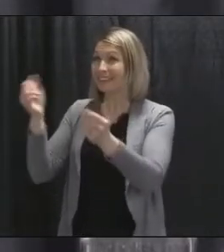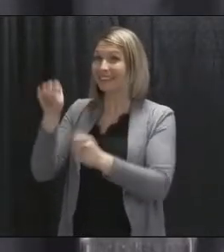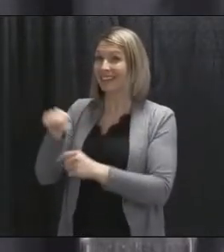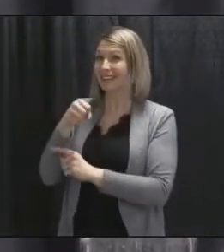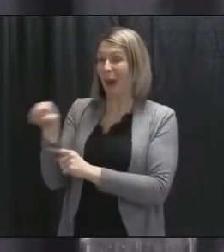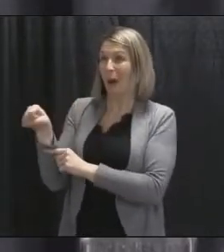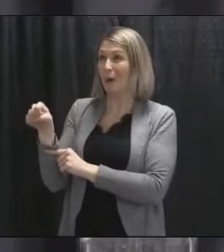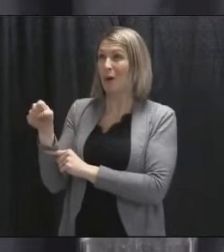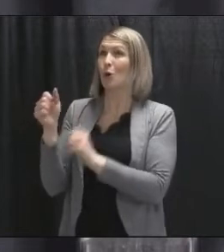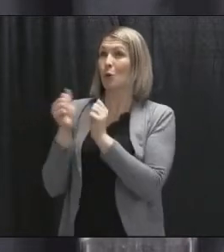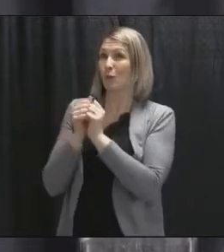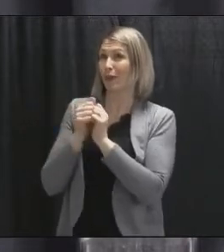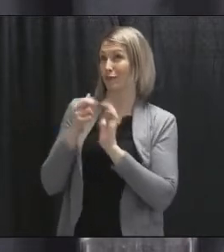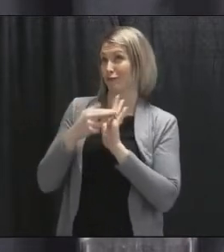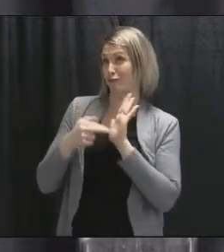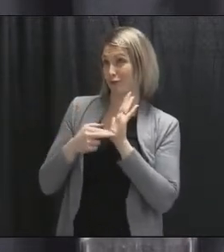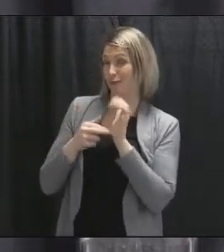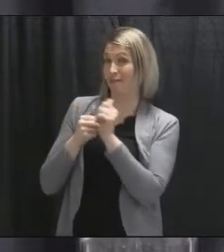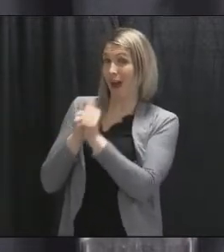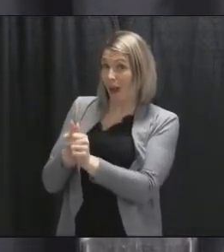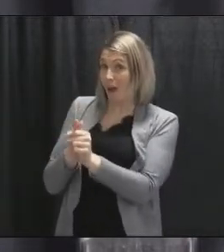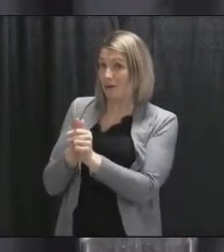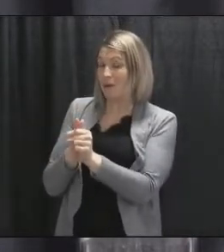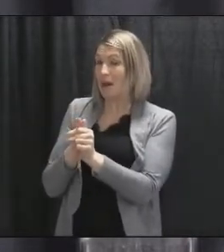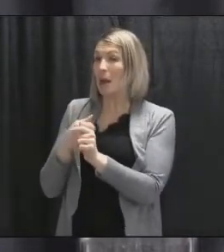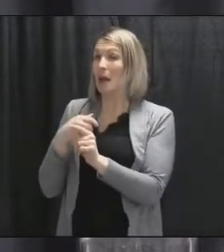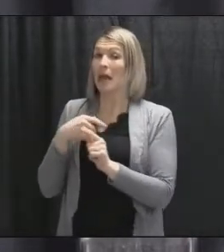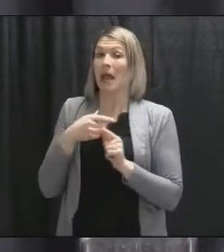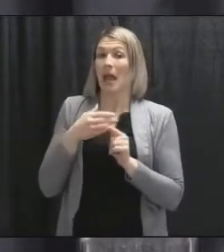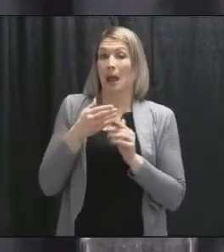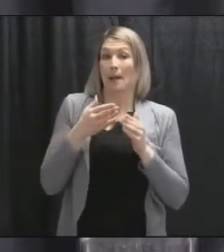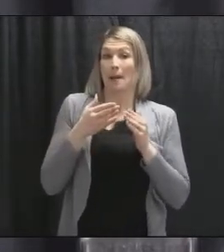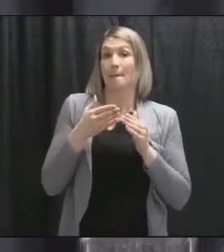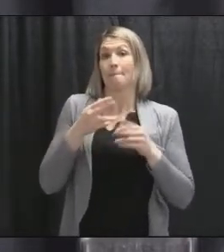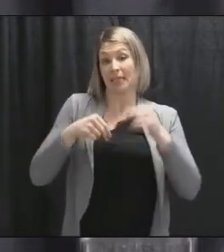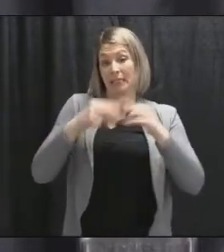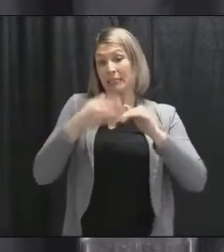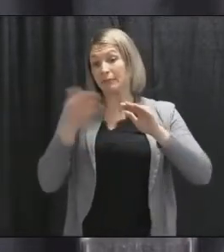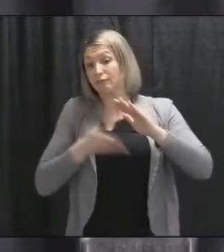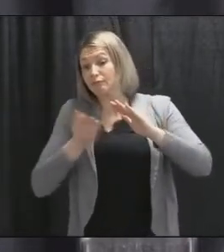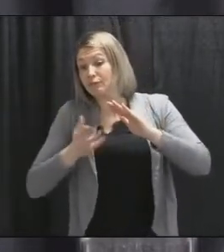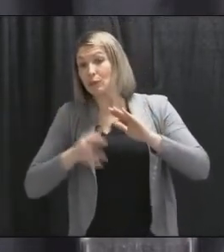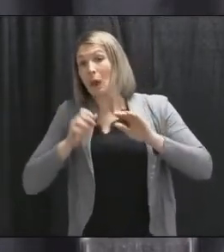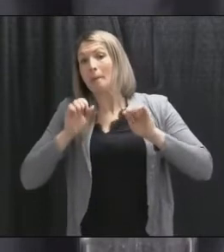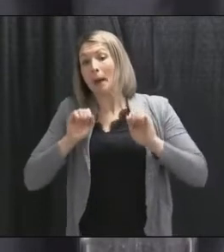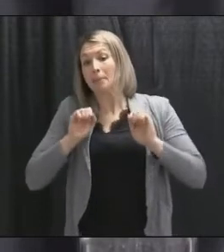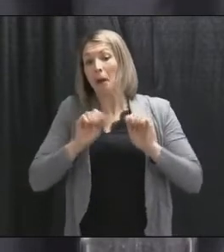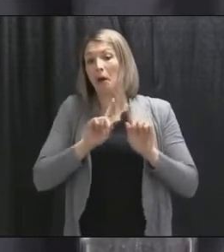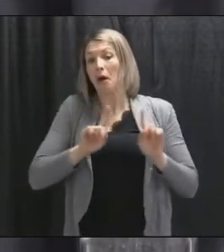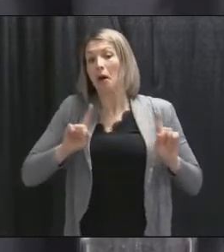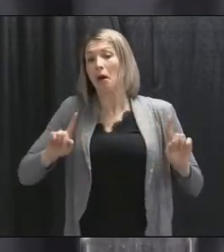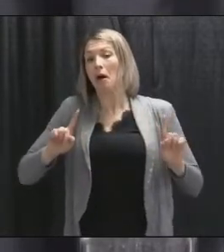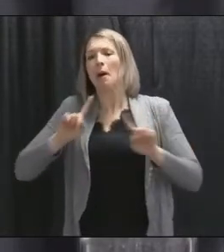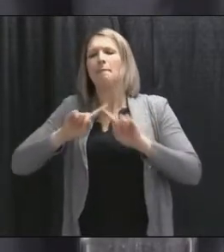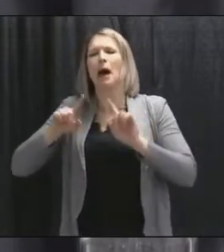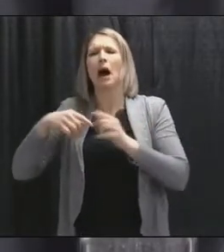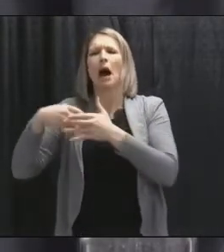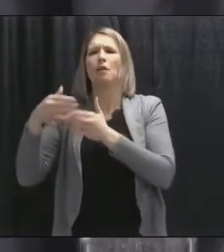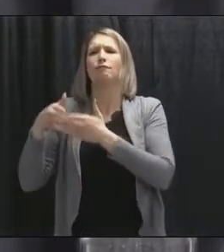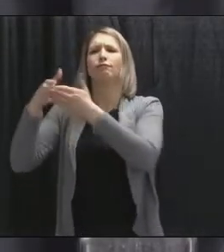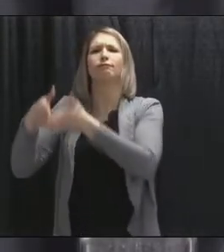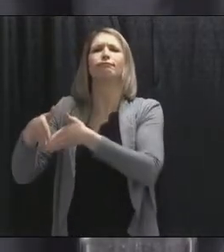a longliner or an offshore boat, let alone within a plant. And so those are discussions that literally will be